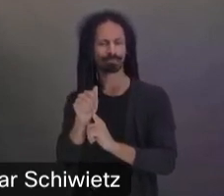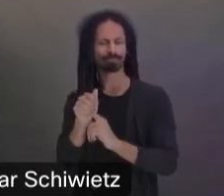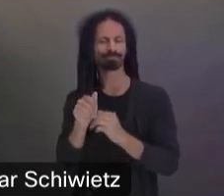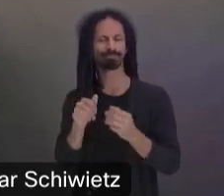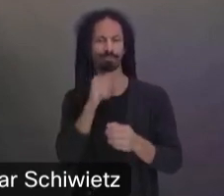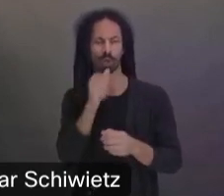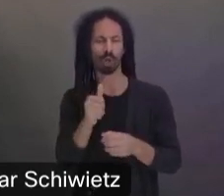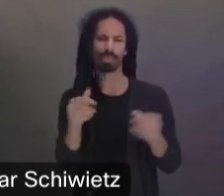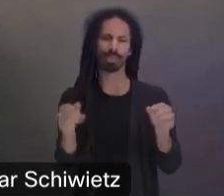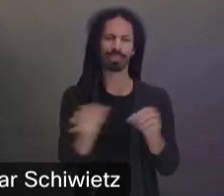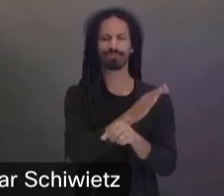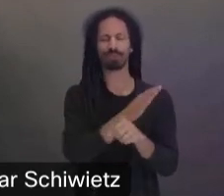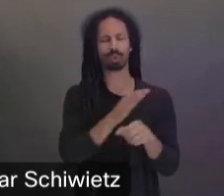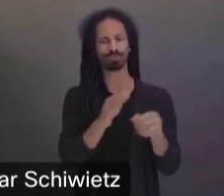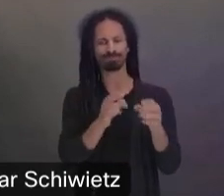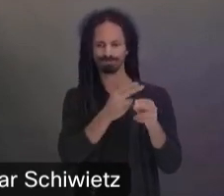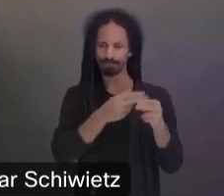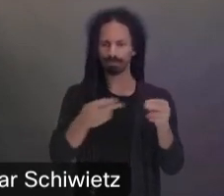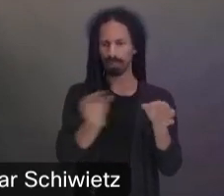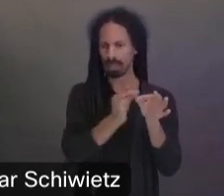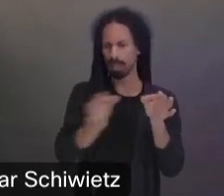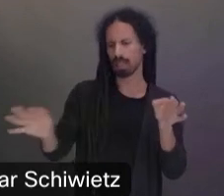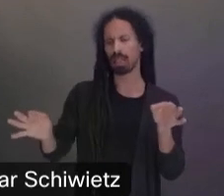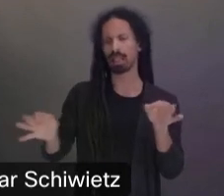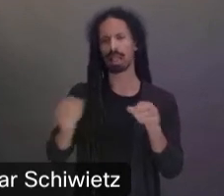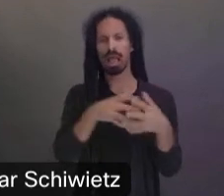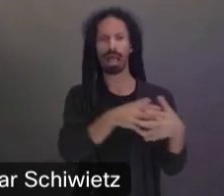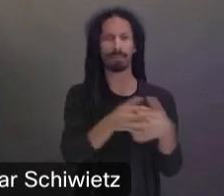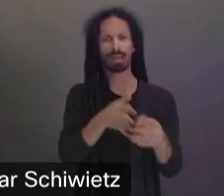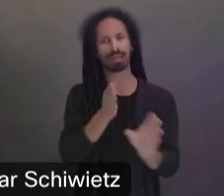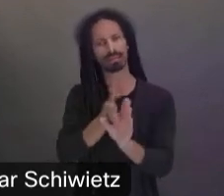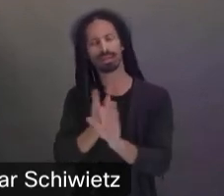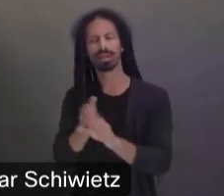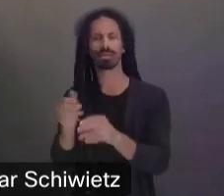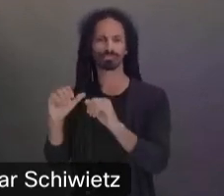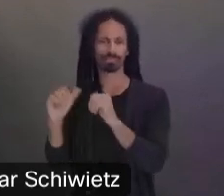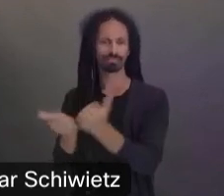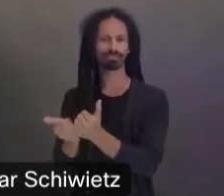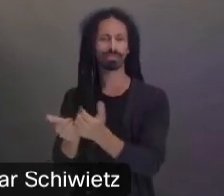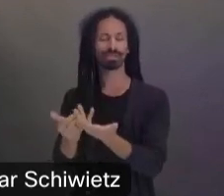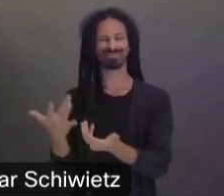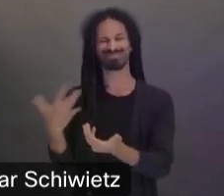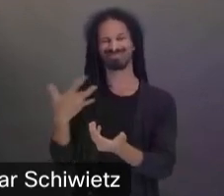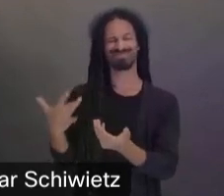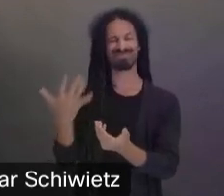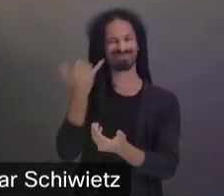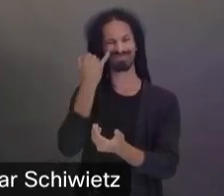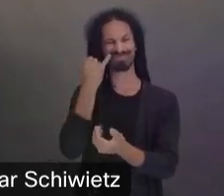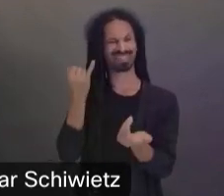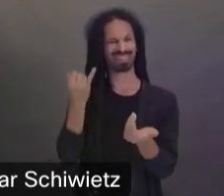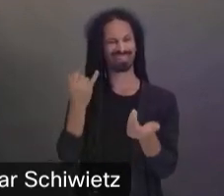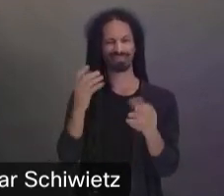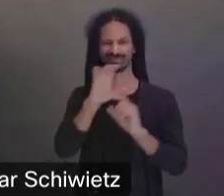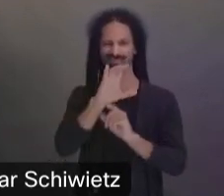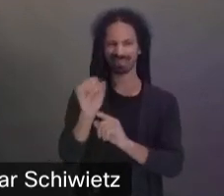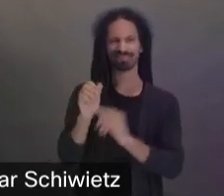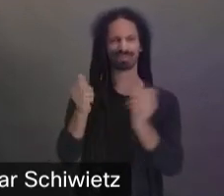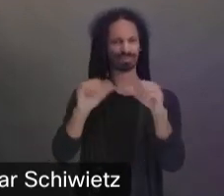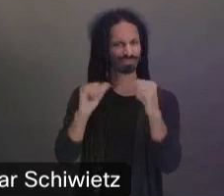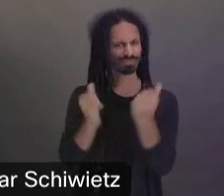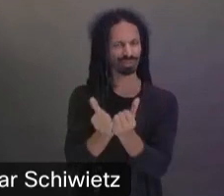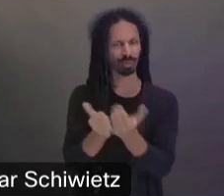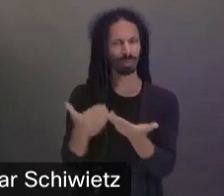element. So sometimes when an institute or organization has a really long name, you can use